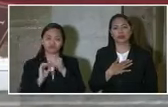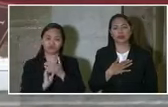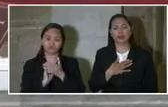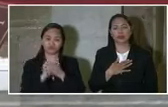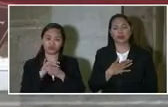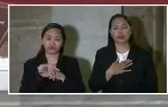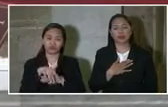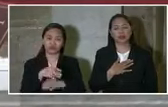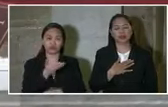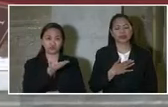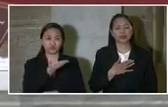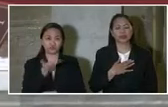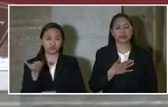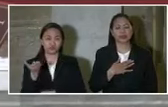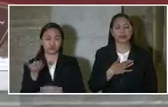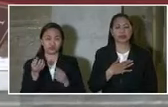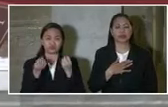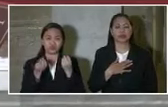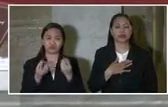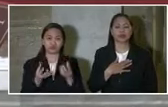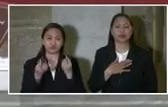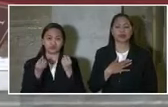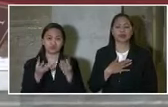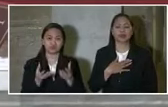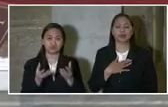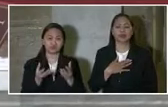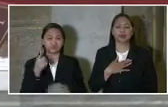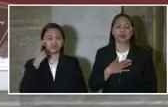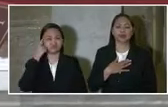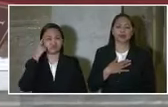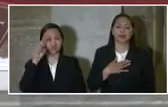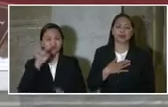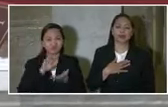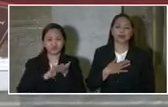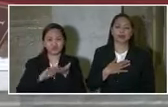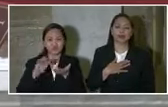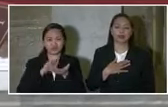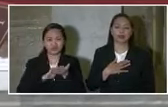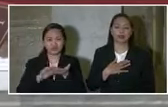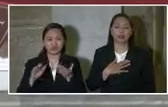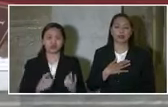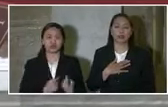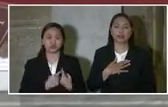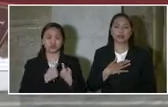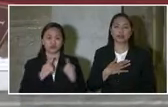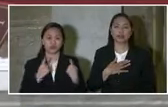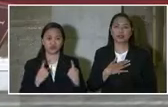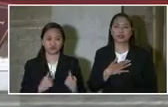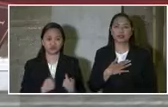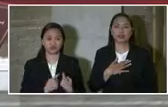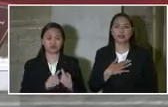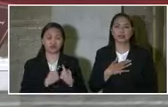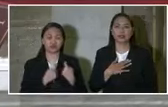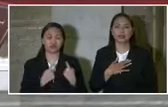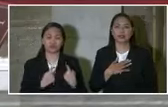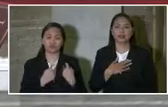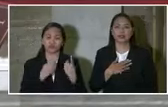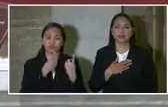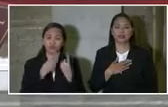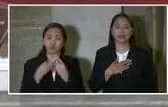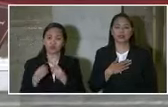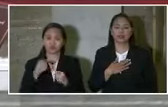poured out for you and for many for the forgiveness of sins.